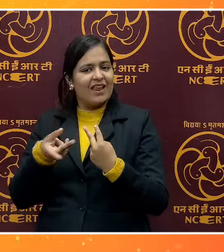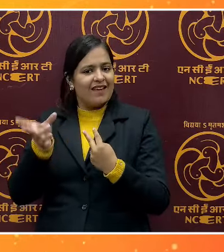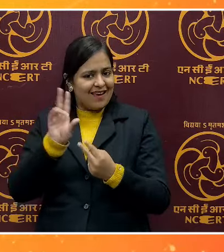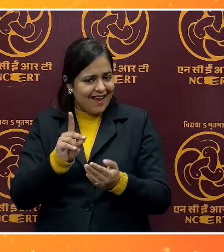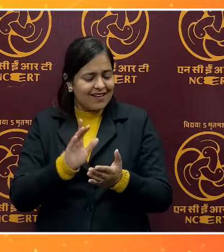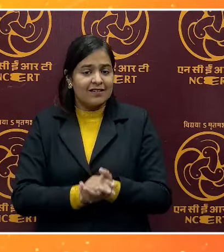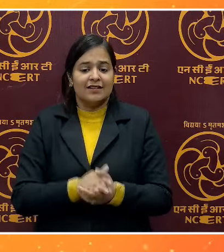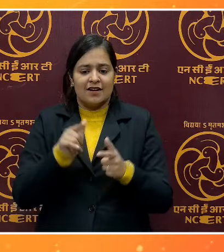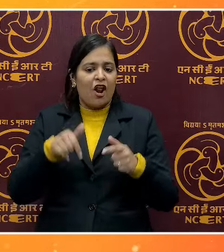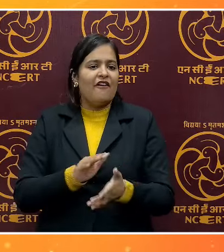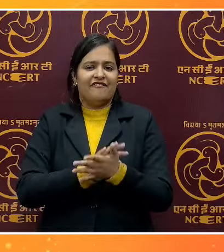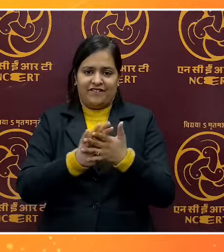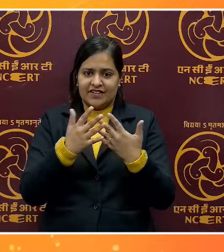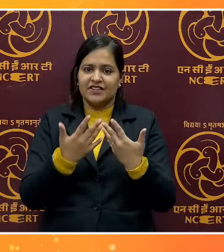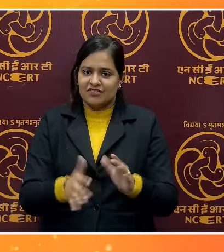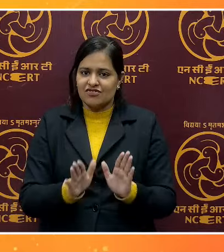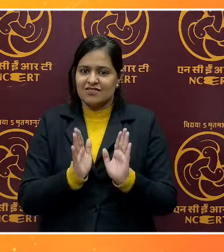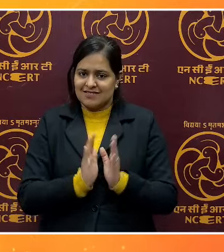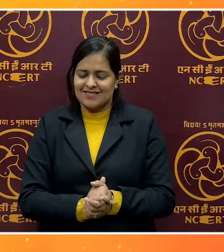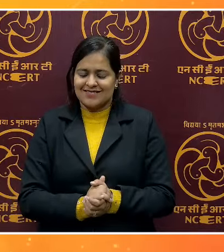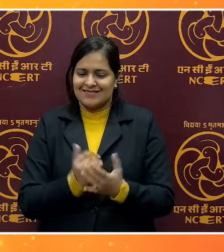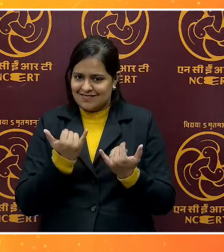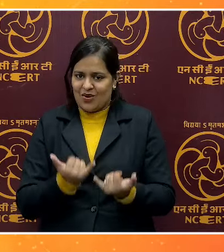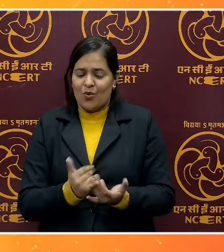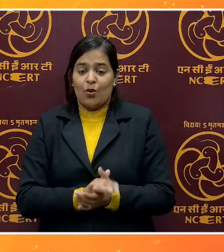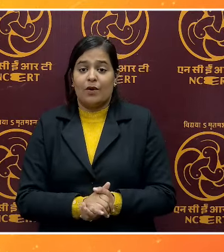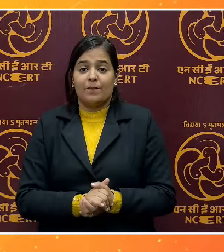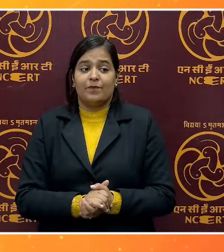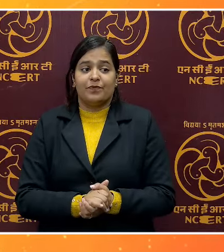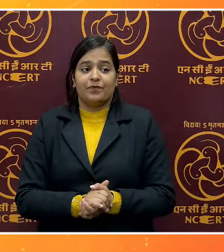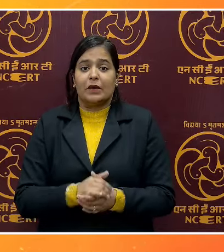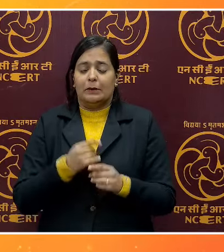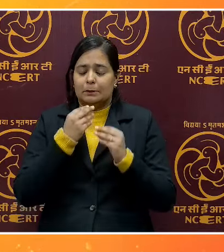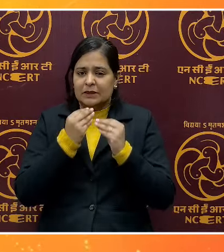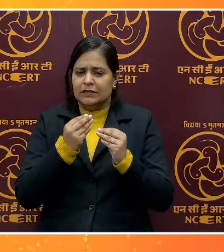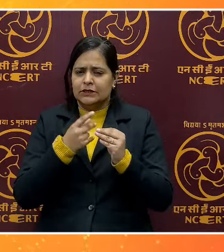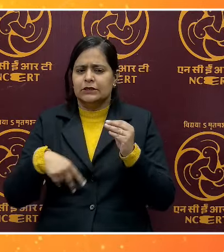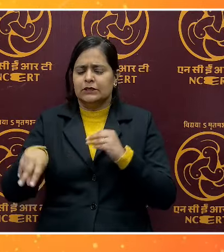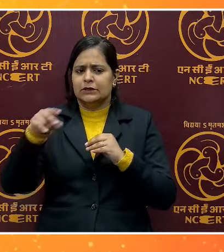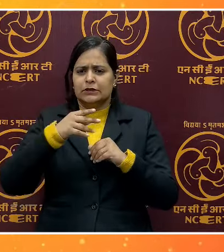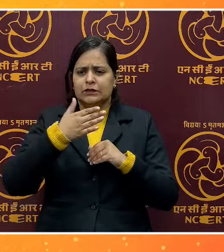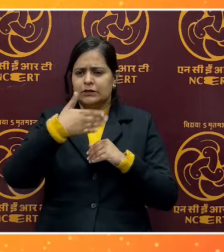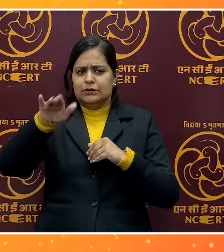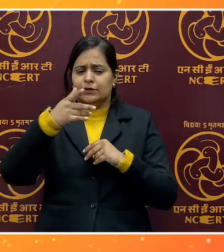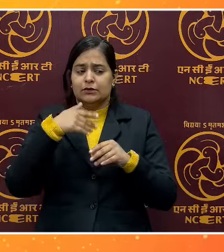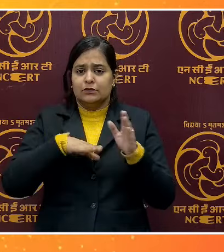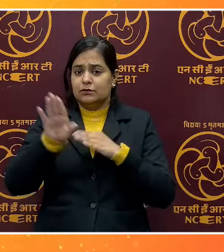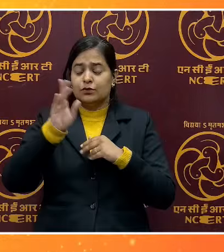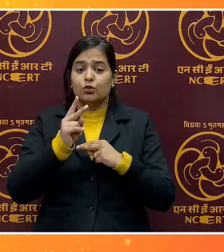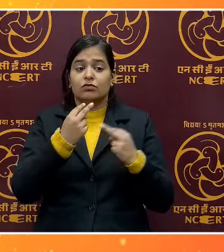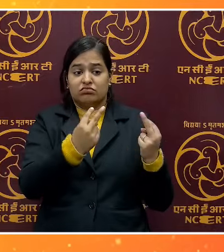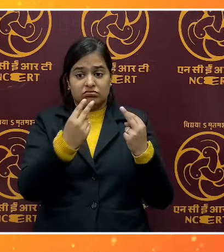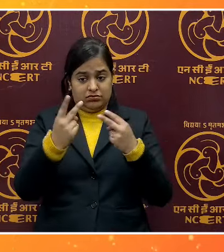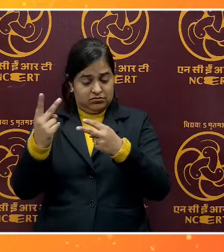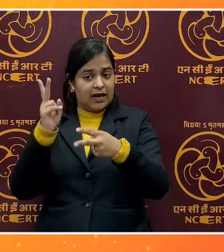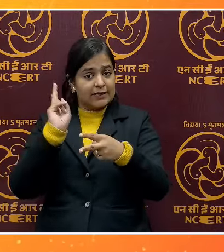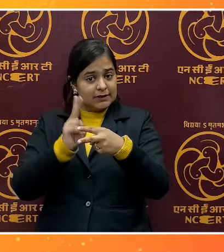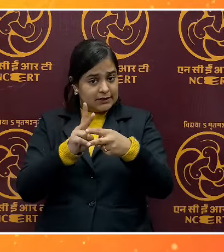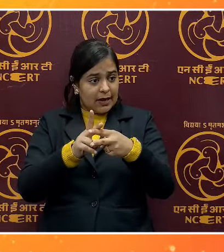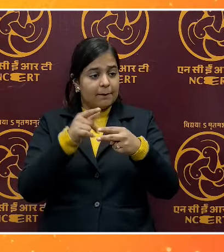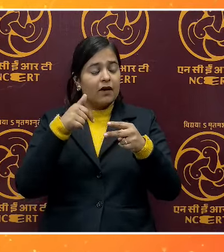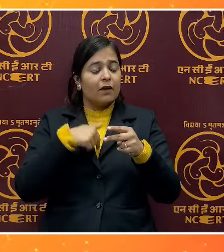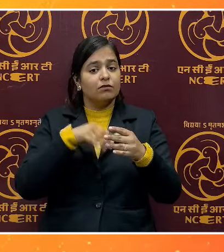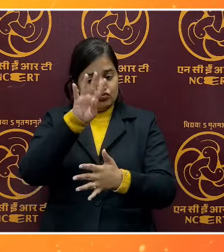are wrapping up our particular program right here, but do not go anywhere because we are showing you the